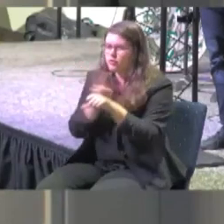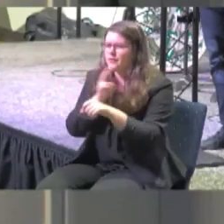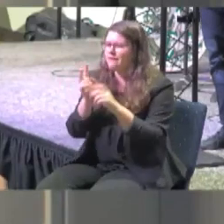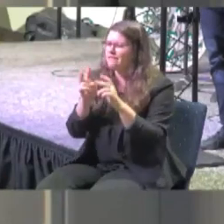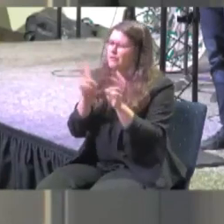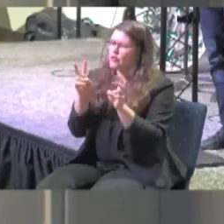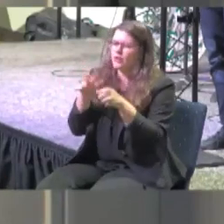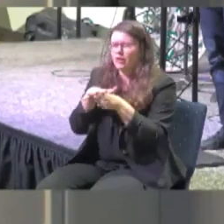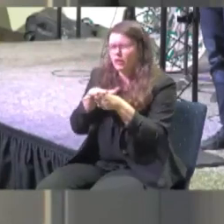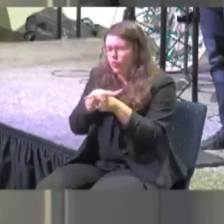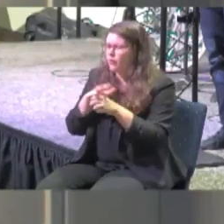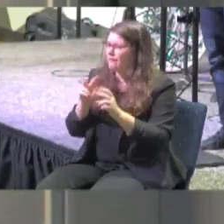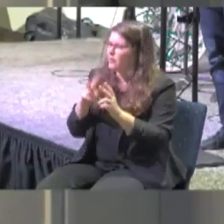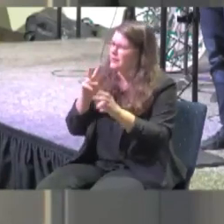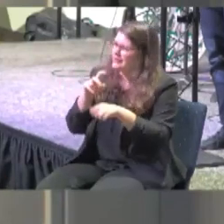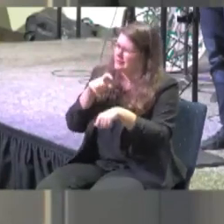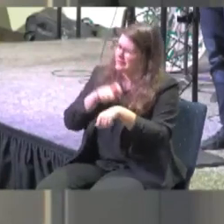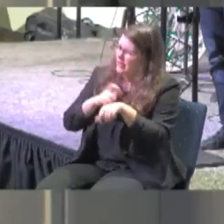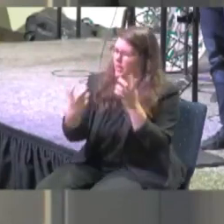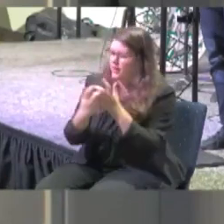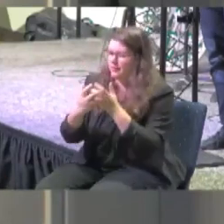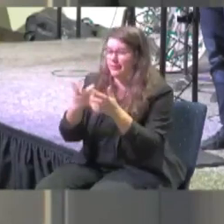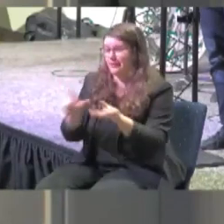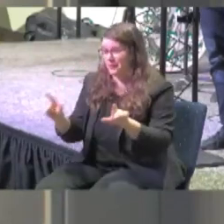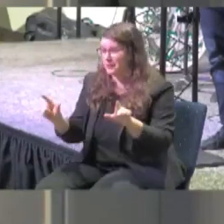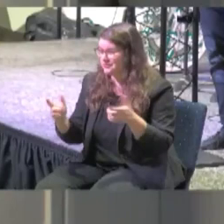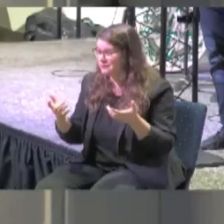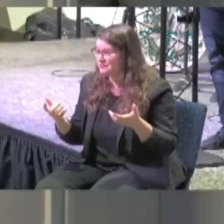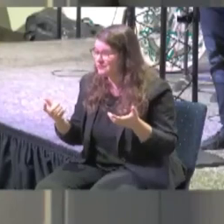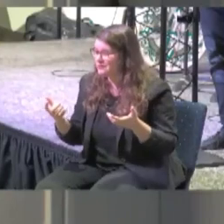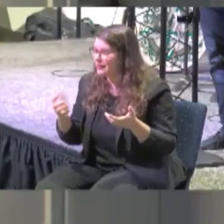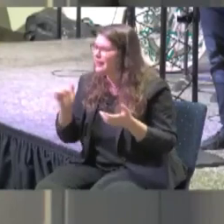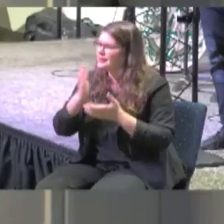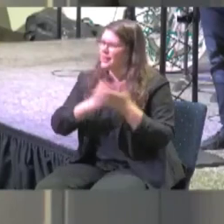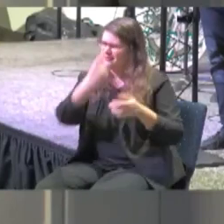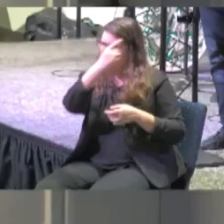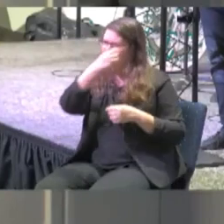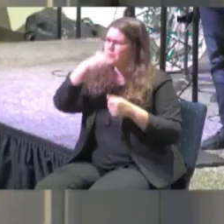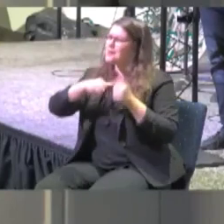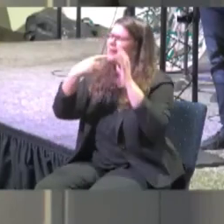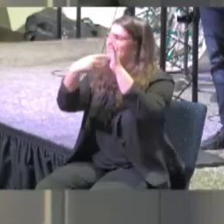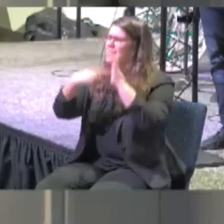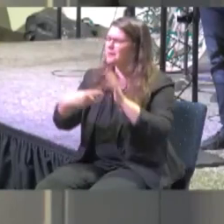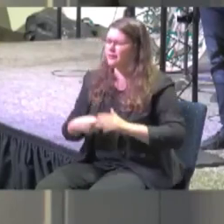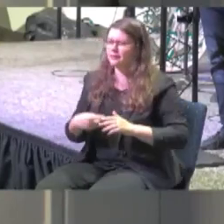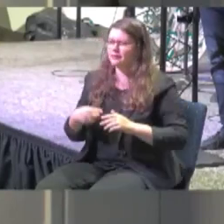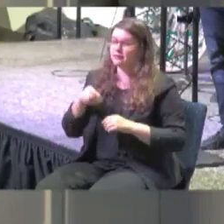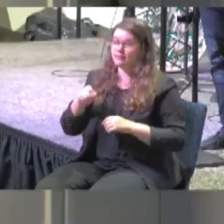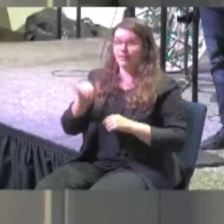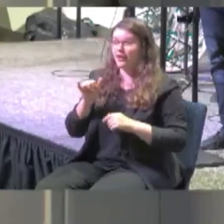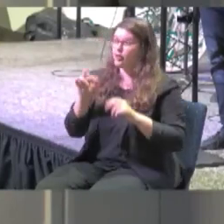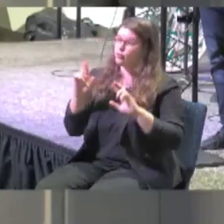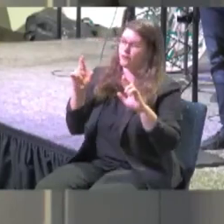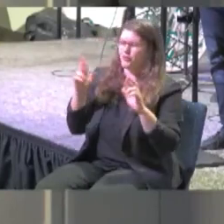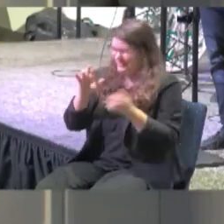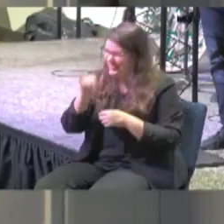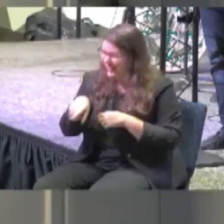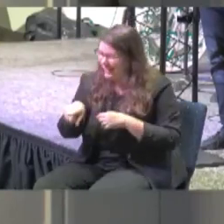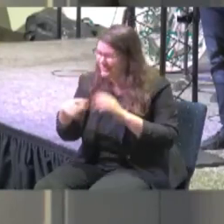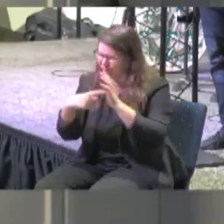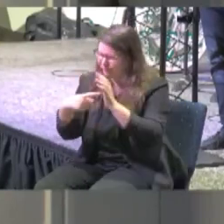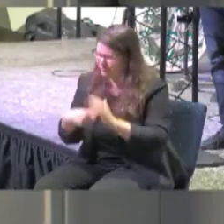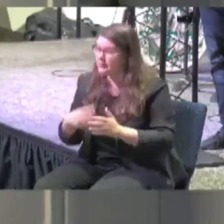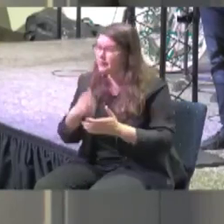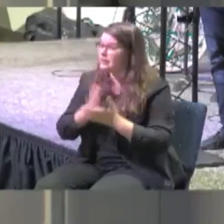very local, very time-bound language, like some of the linguistic things I put there. We know that some of the words that people are using